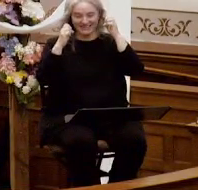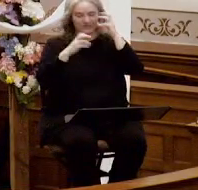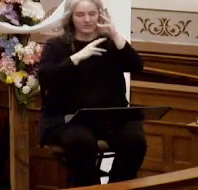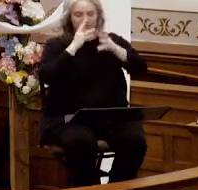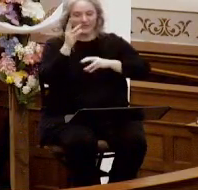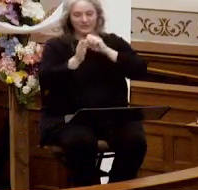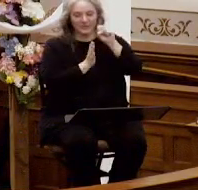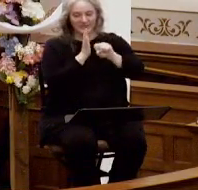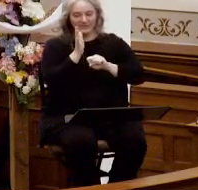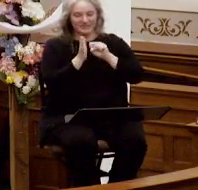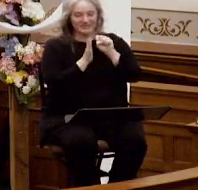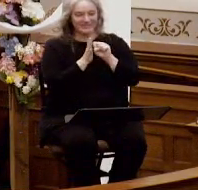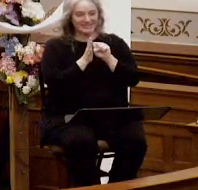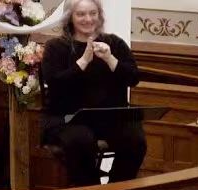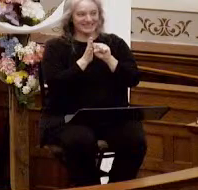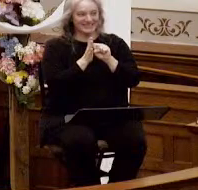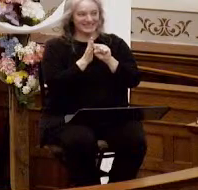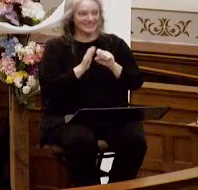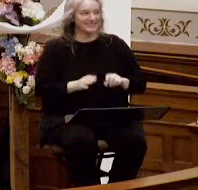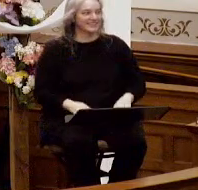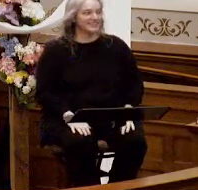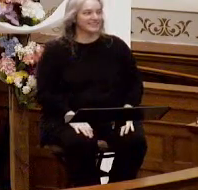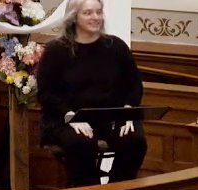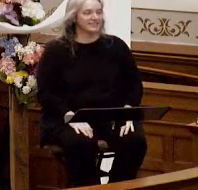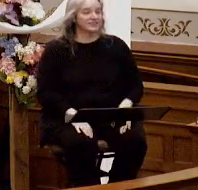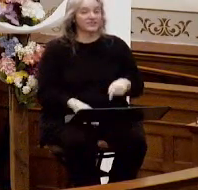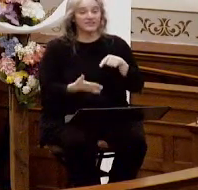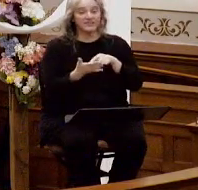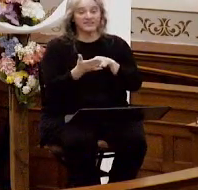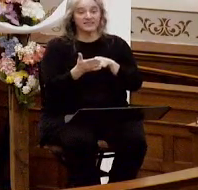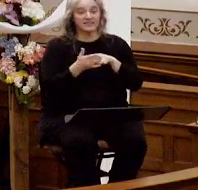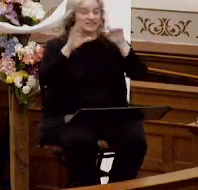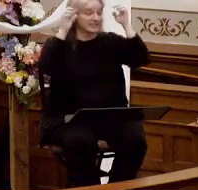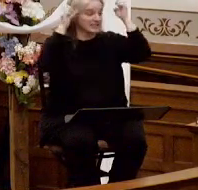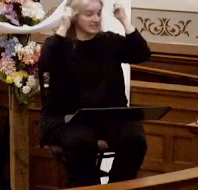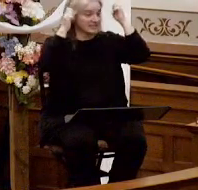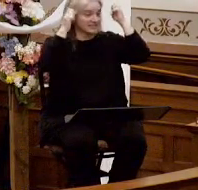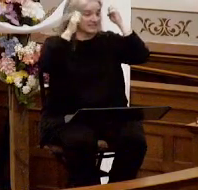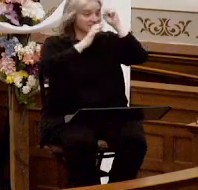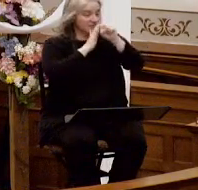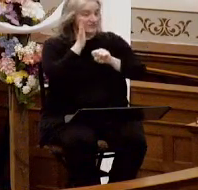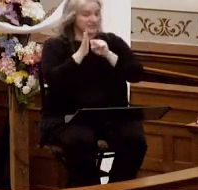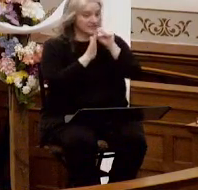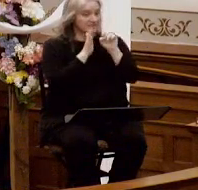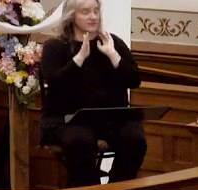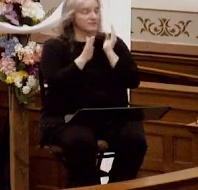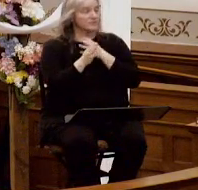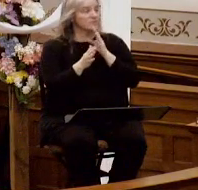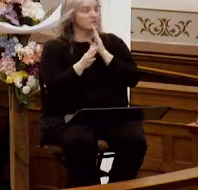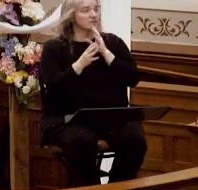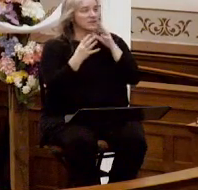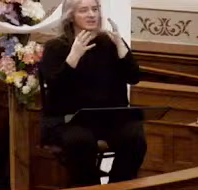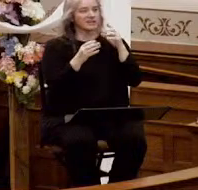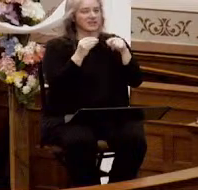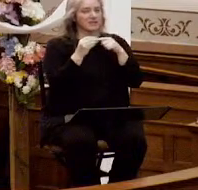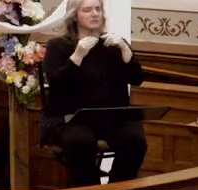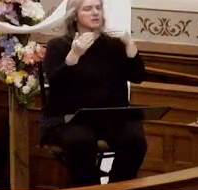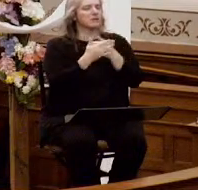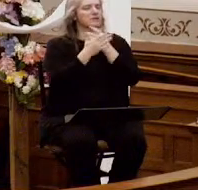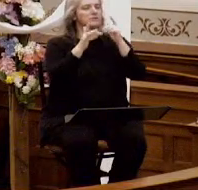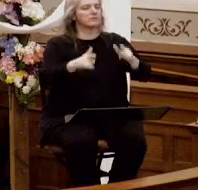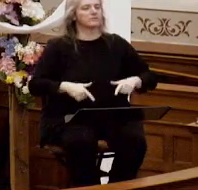season. And so during this Easter season, we are talking a lot about new